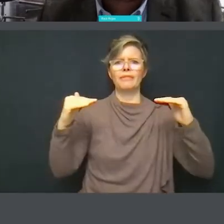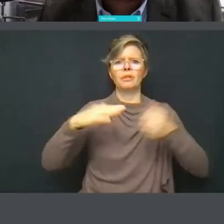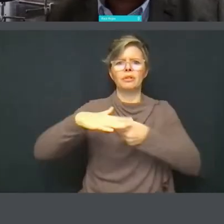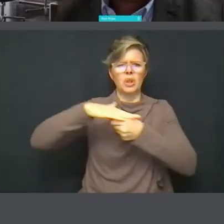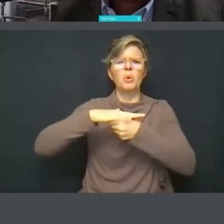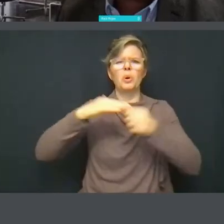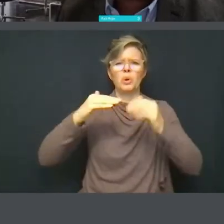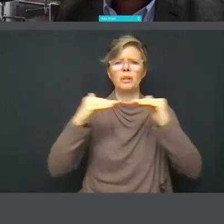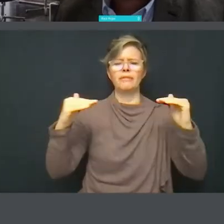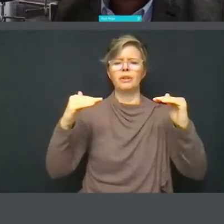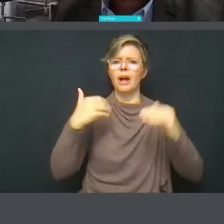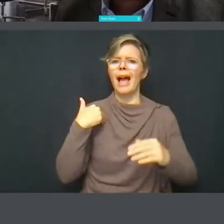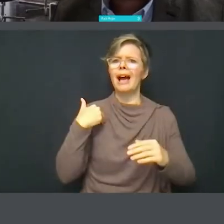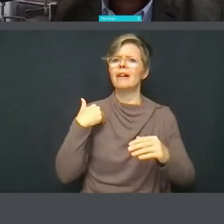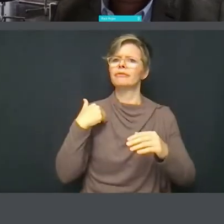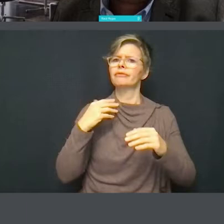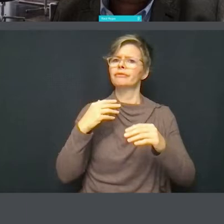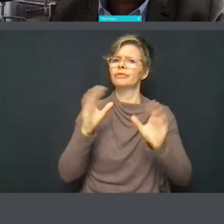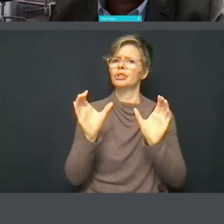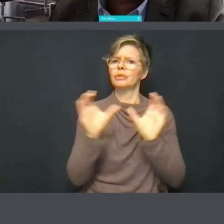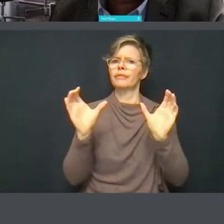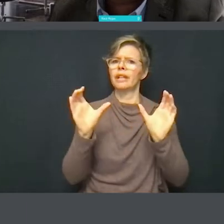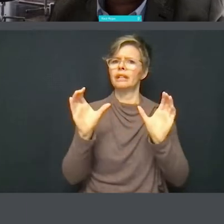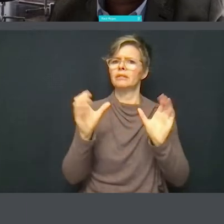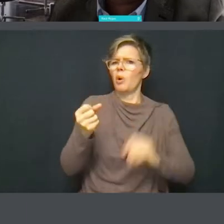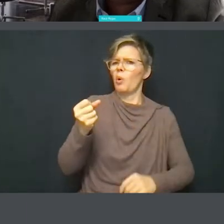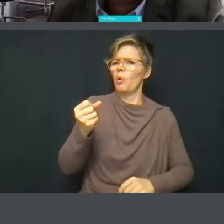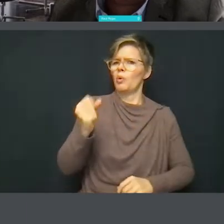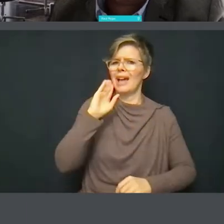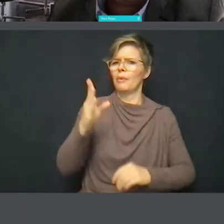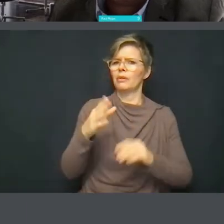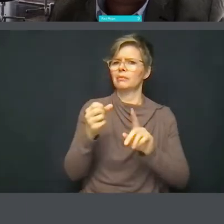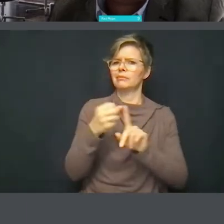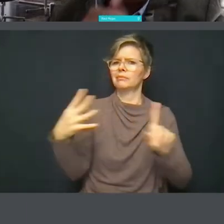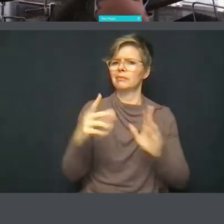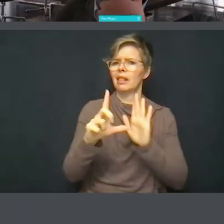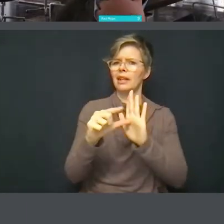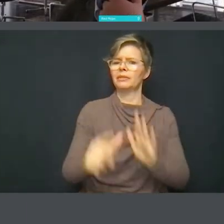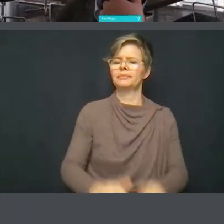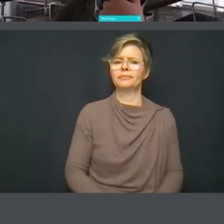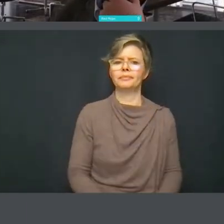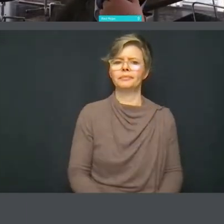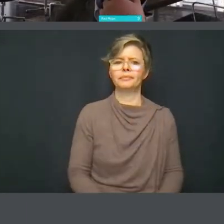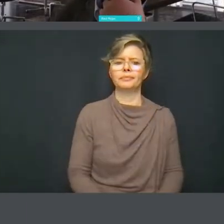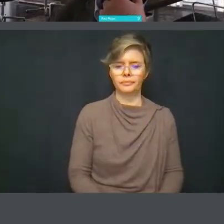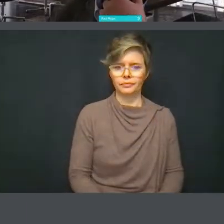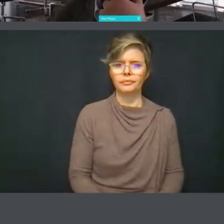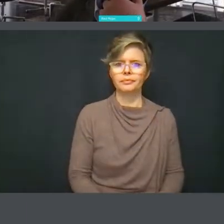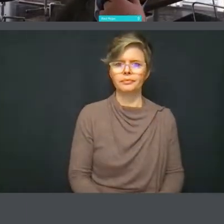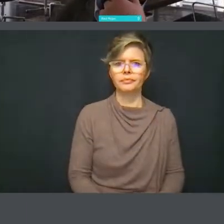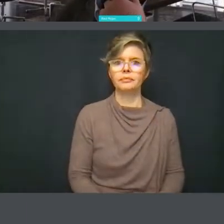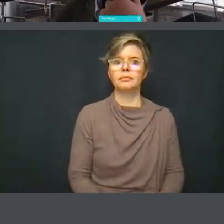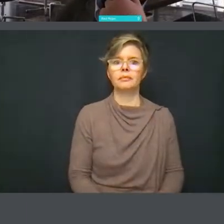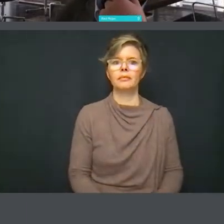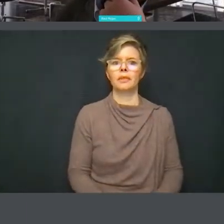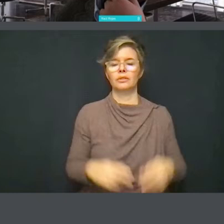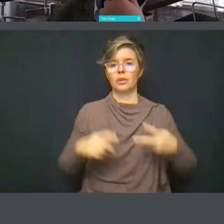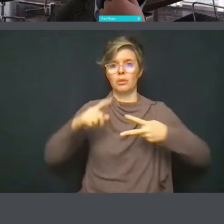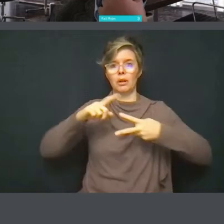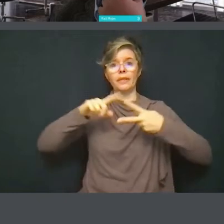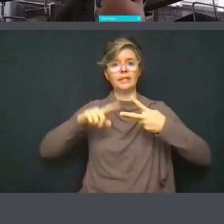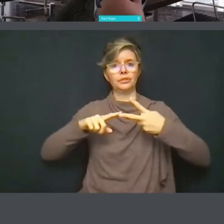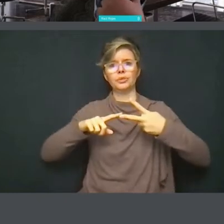back to it. Again, this should be basic info for most folks who have been trained as speech